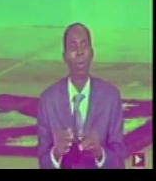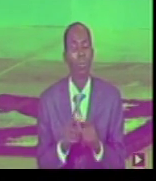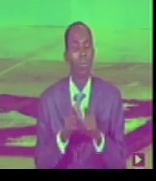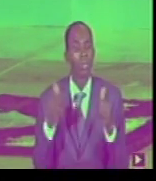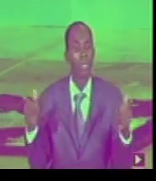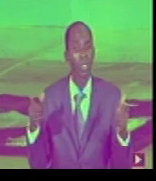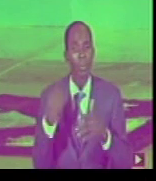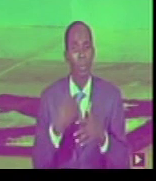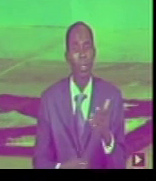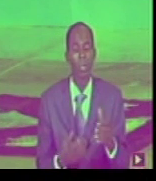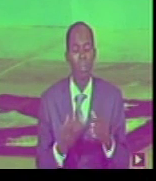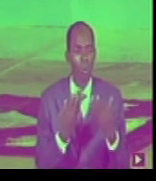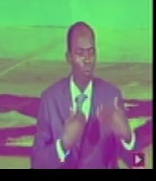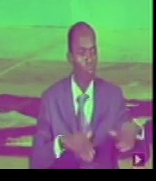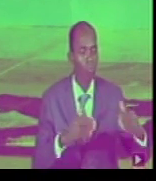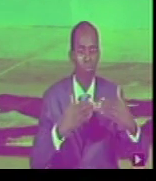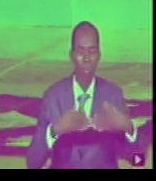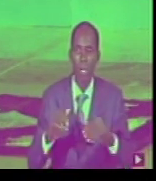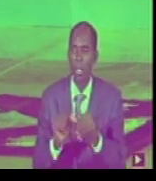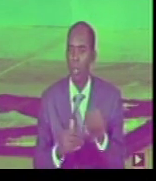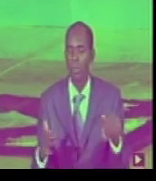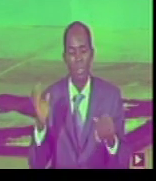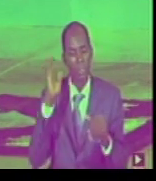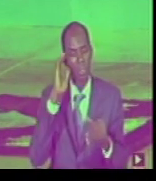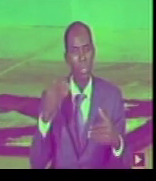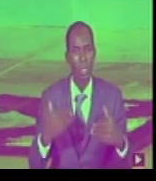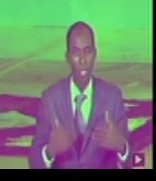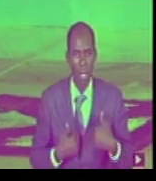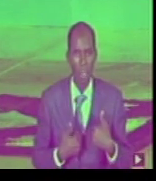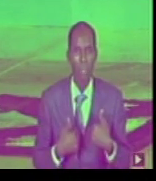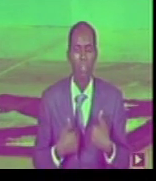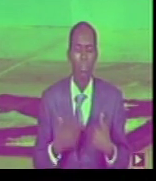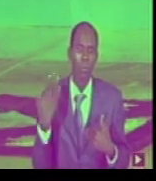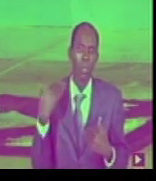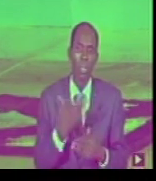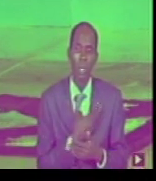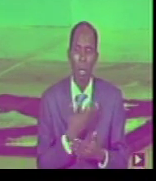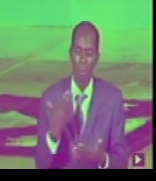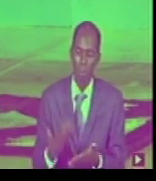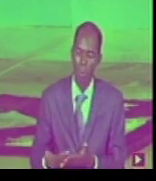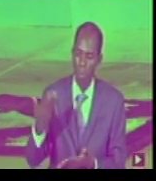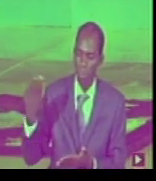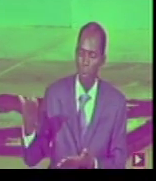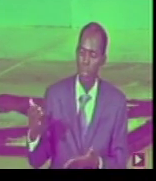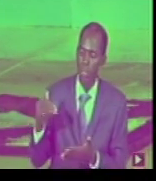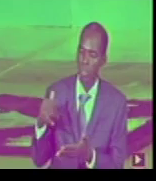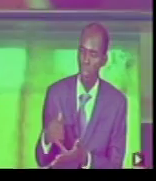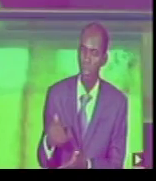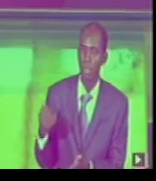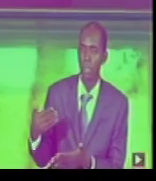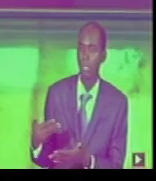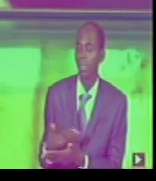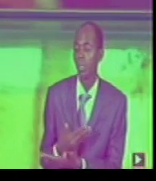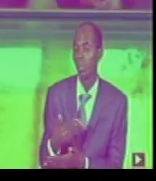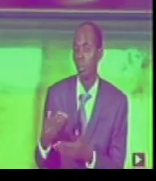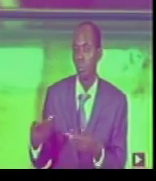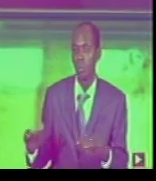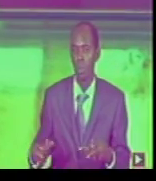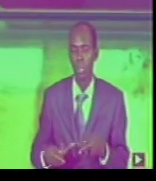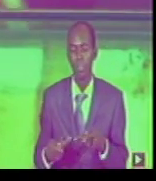all that he had, and he bought it. He bought it. Look